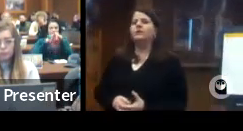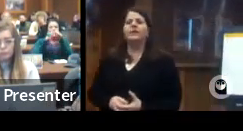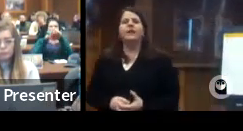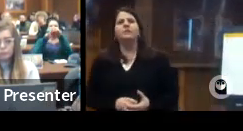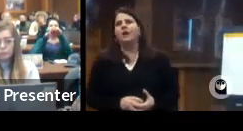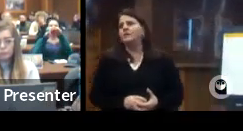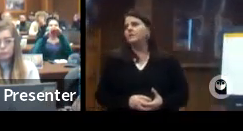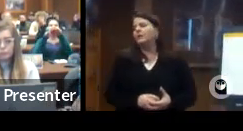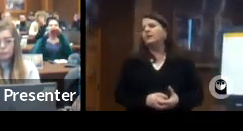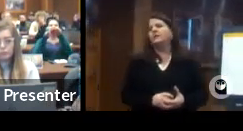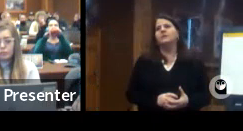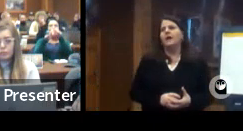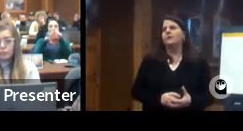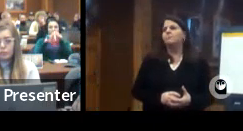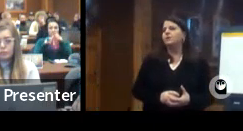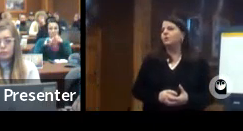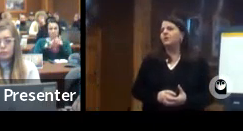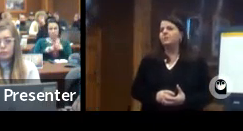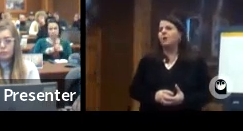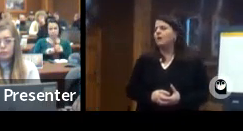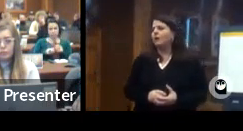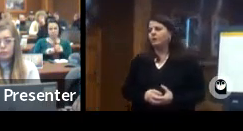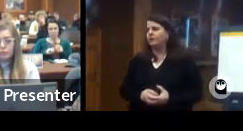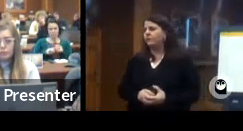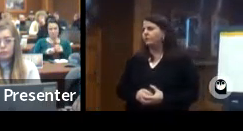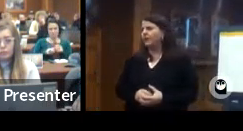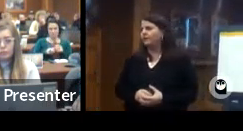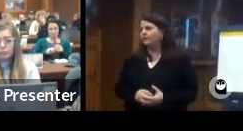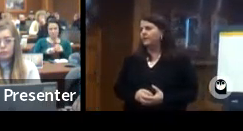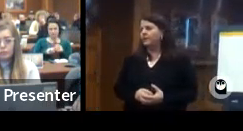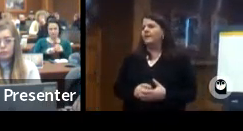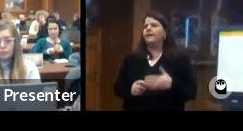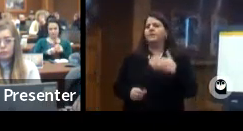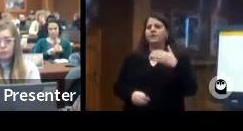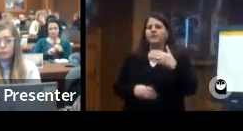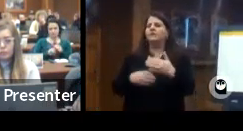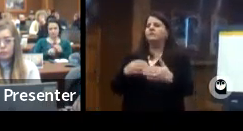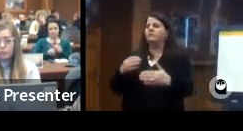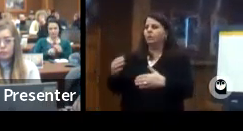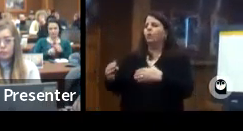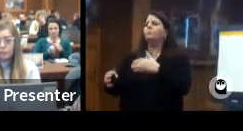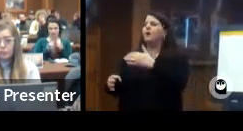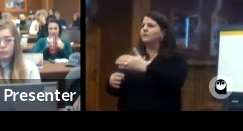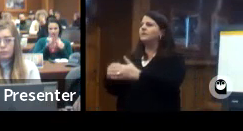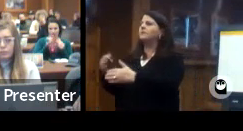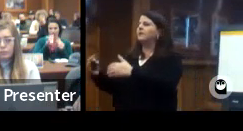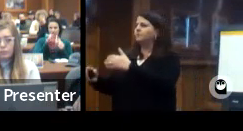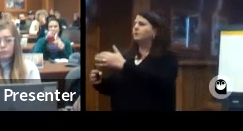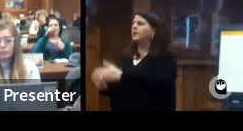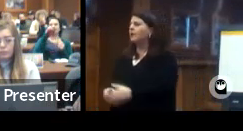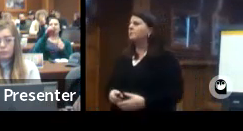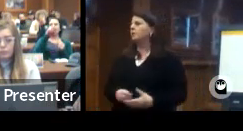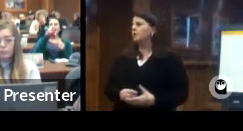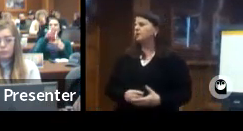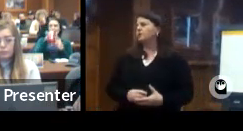involved in it. You're going to get lots of subpoenas, and the majority of them are not going to go to trial, and that's just the court process of